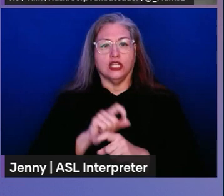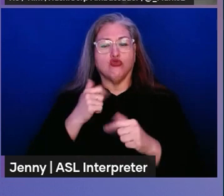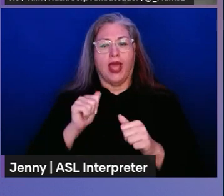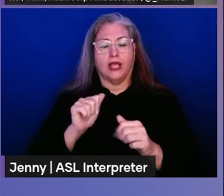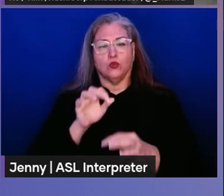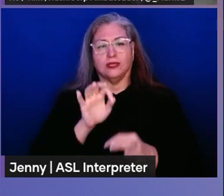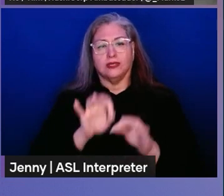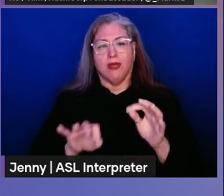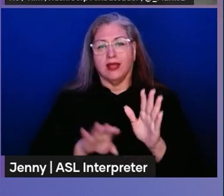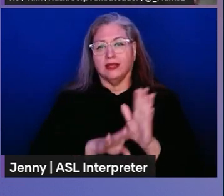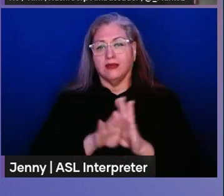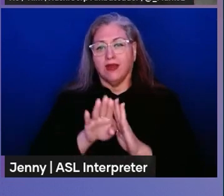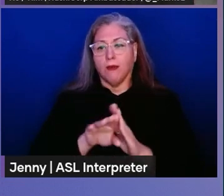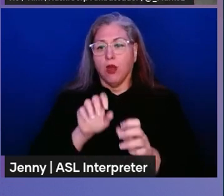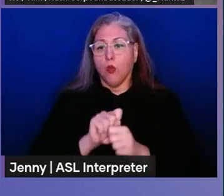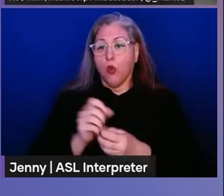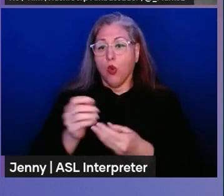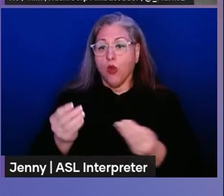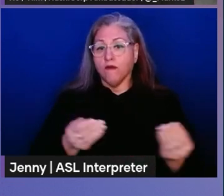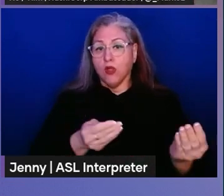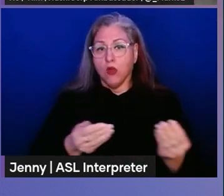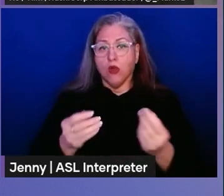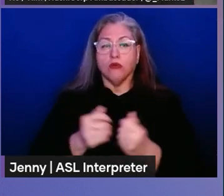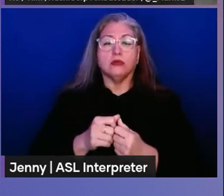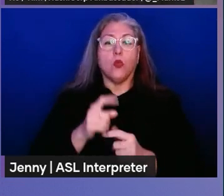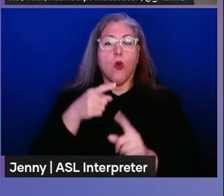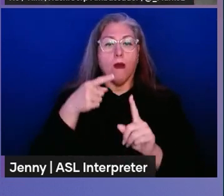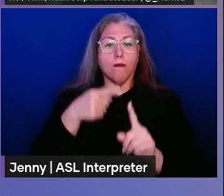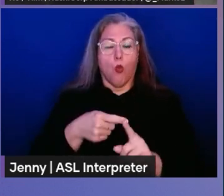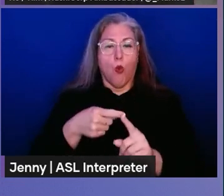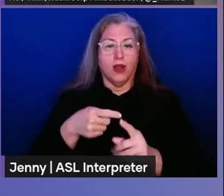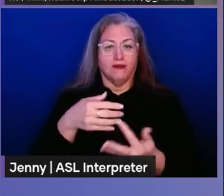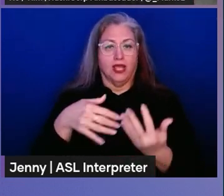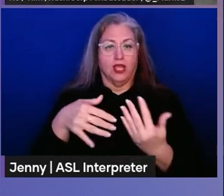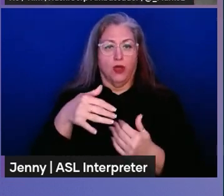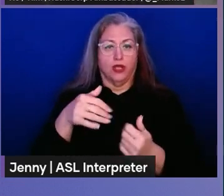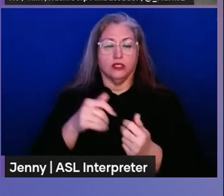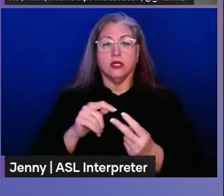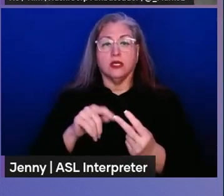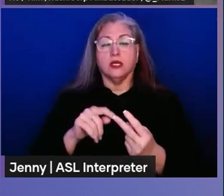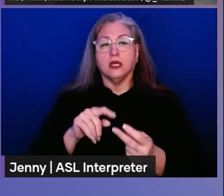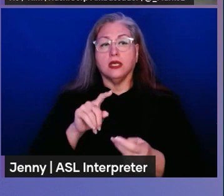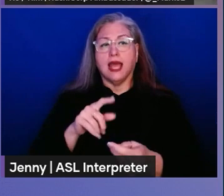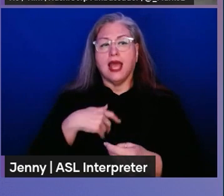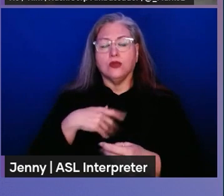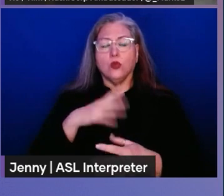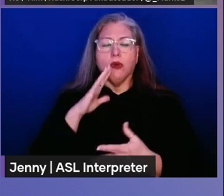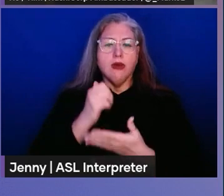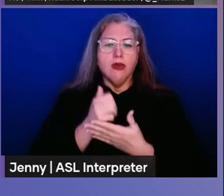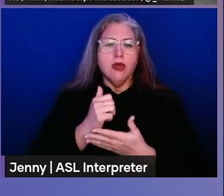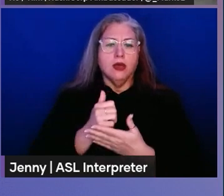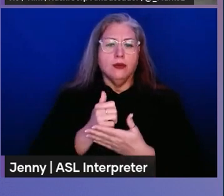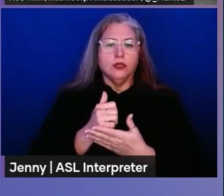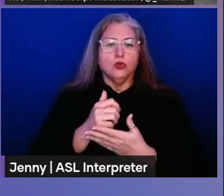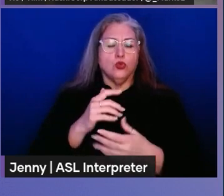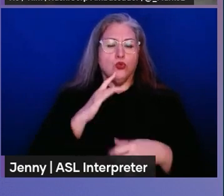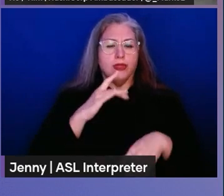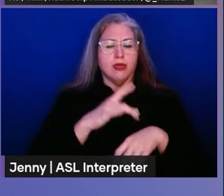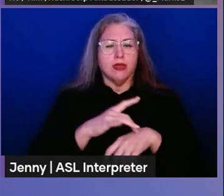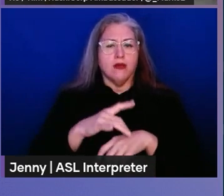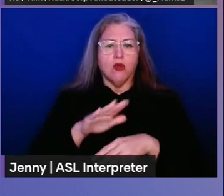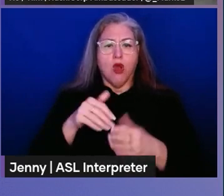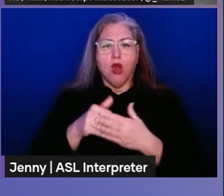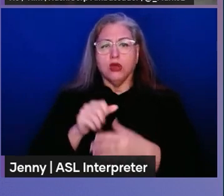development workflows. And it has a single point of interaction. It kind of helps you to kind of cover all the software